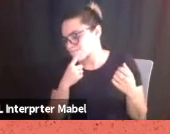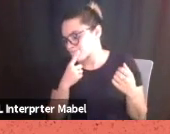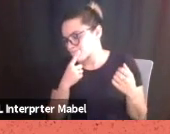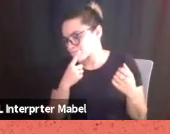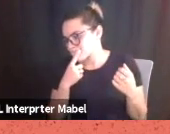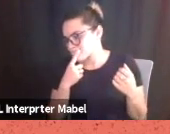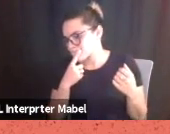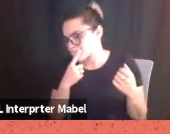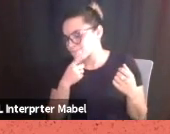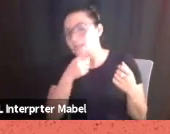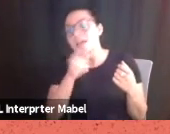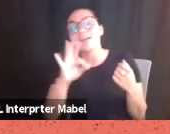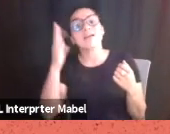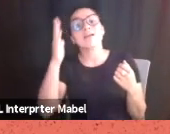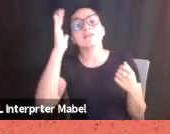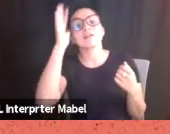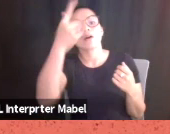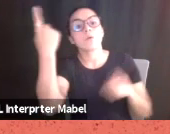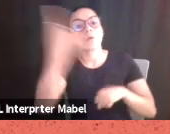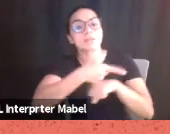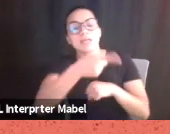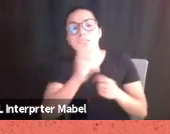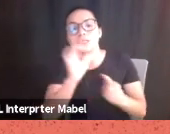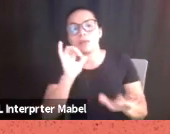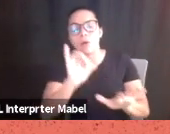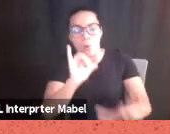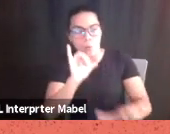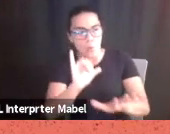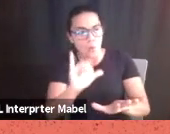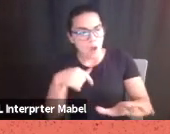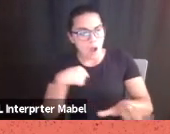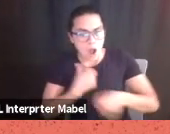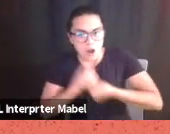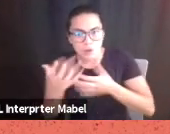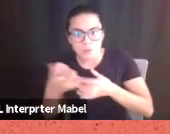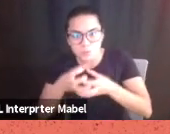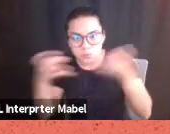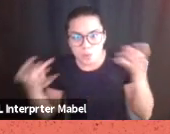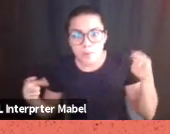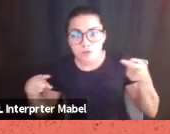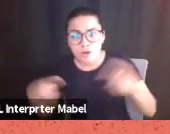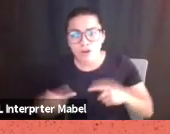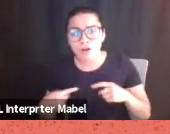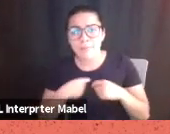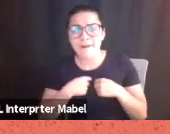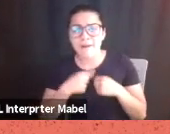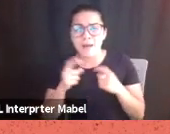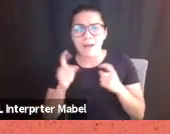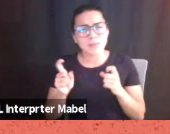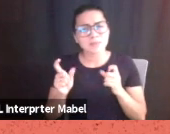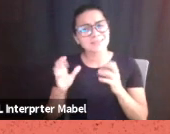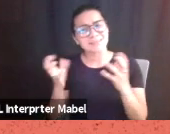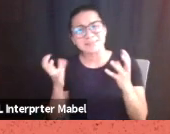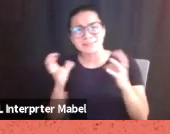acknowledging the harm that he has done to myself and other survivors and to the community, and does the real work, I'd